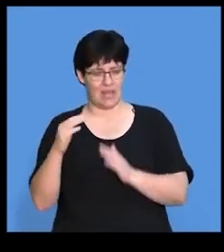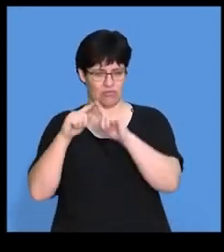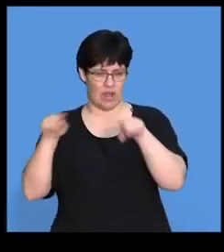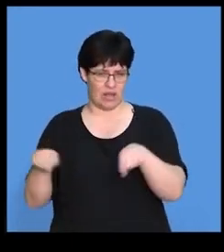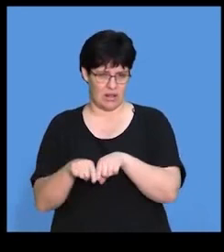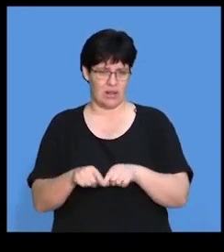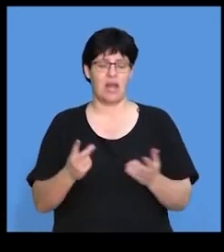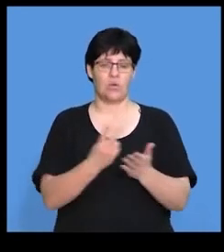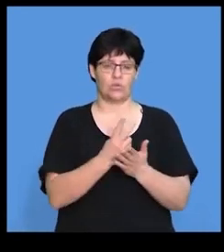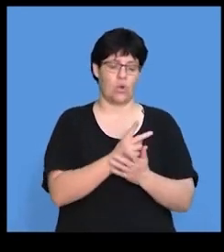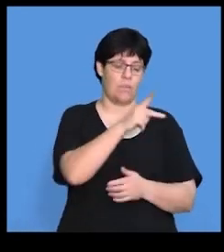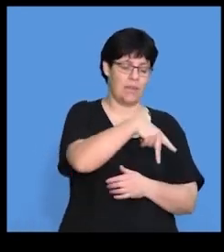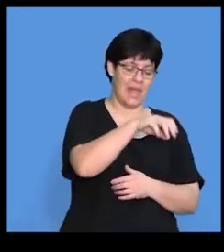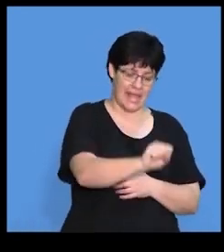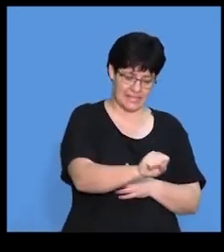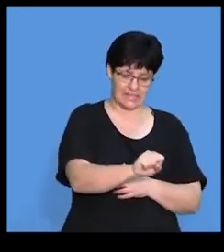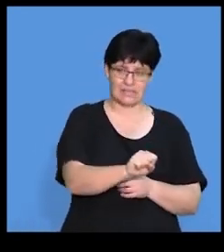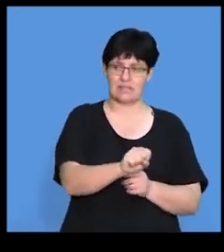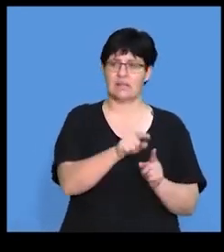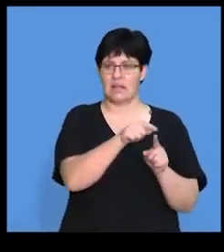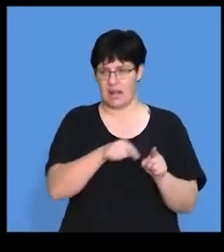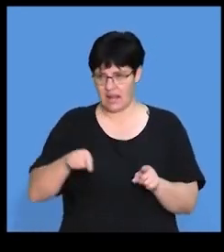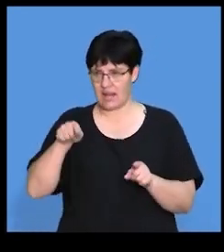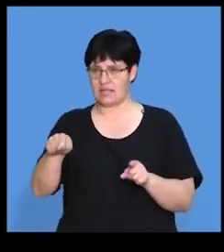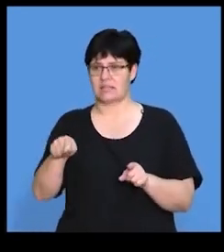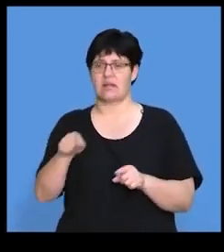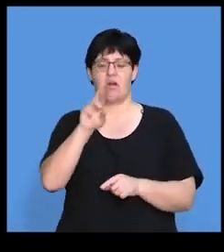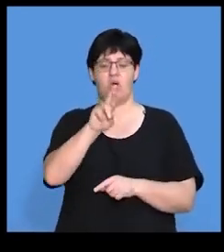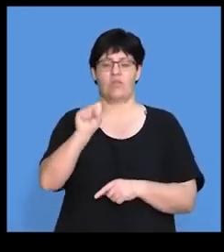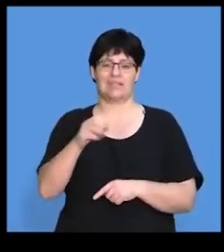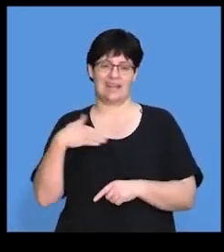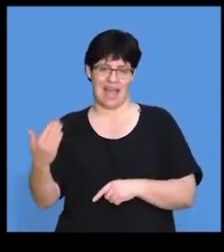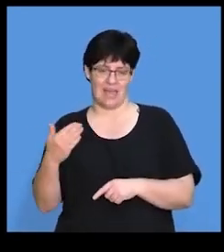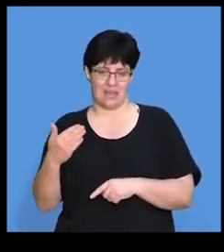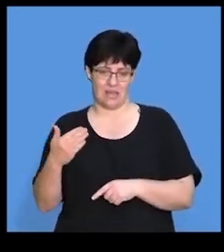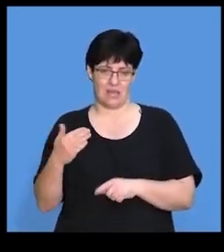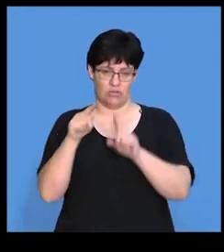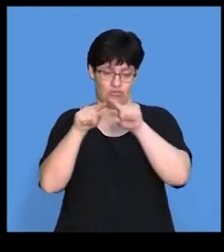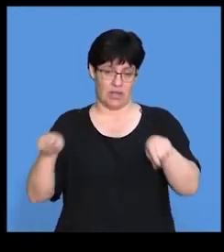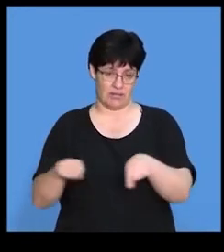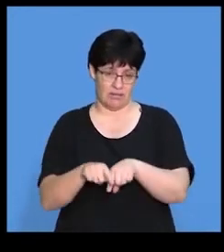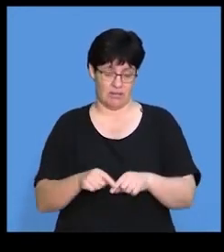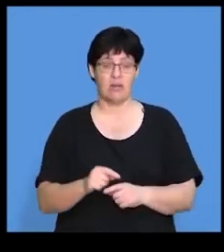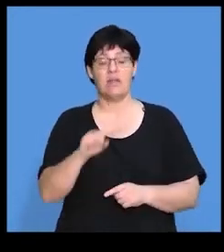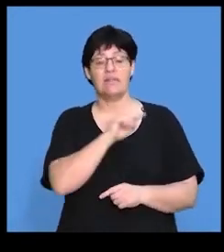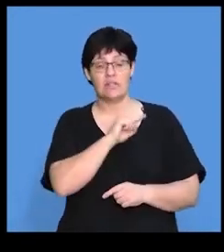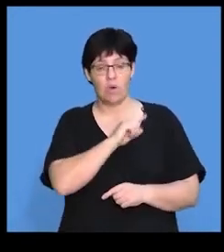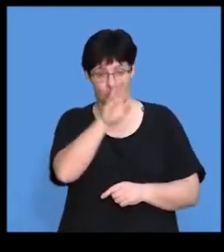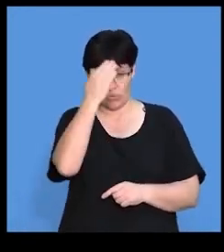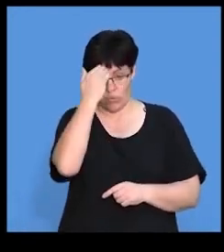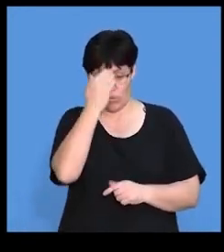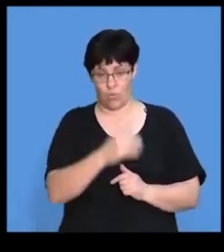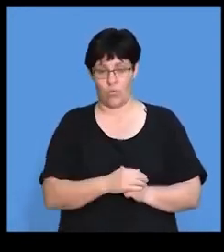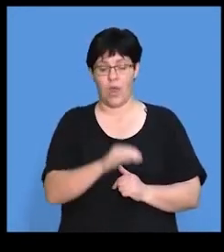BR in the other triangle, and PS in the one triangle links with RS in the other triangle. So therefore